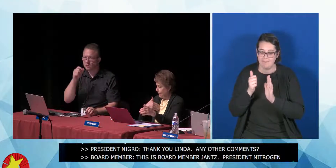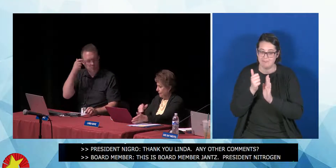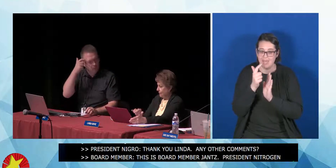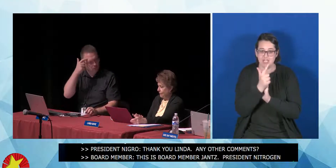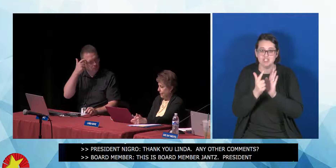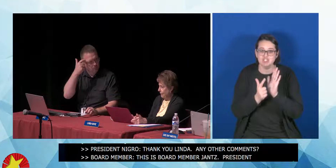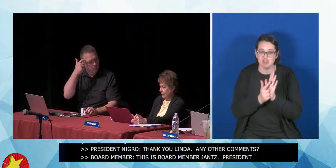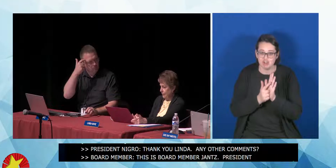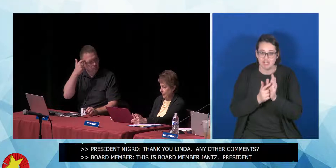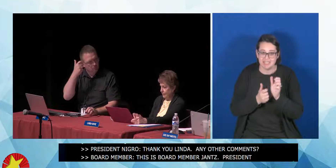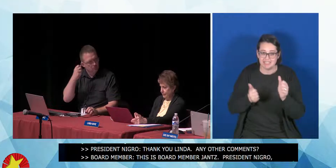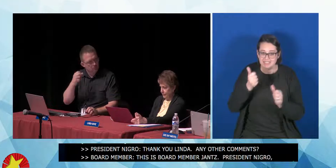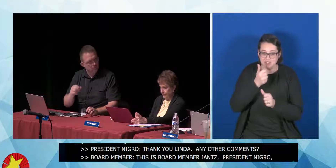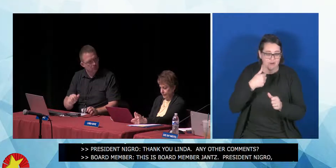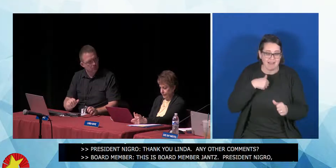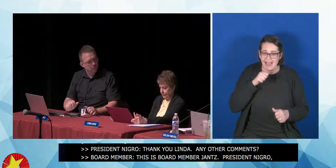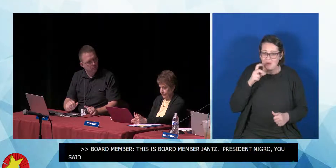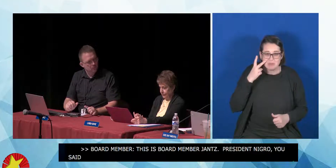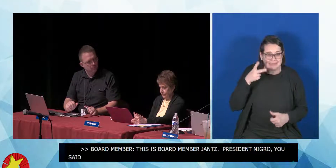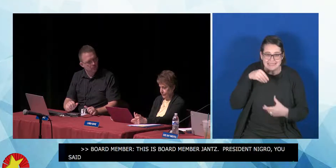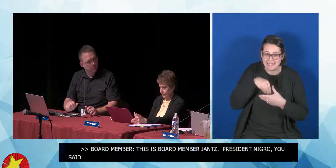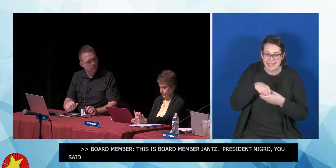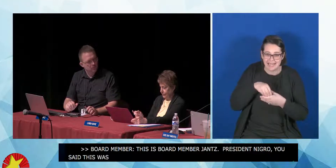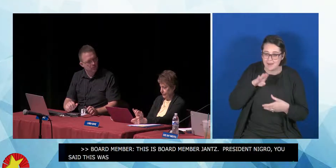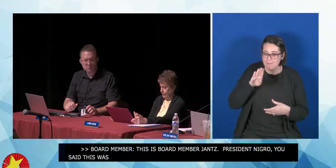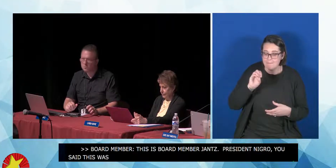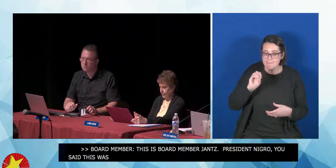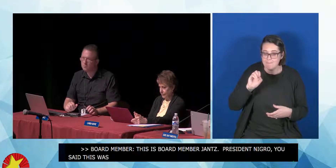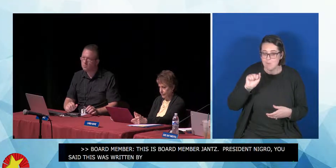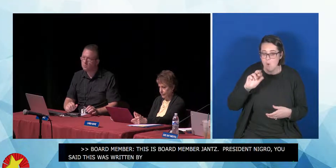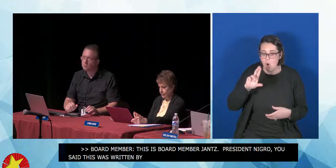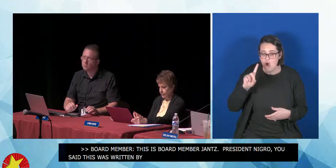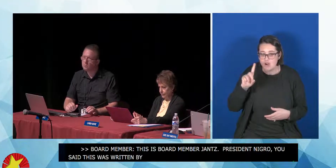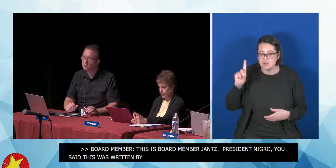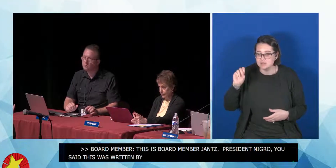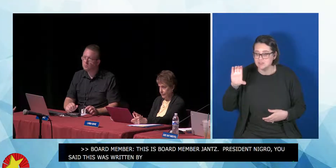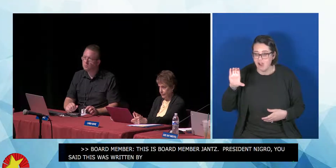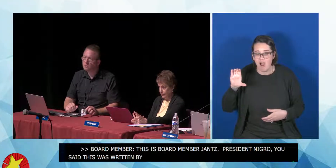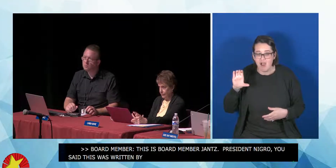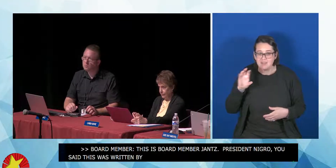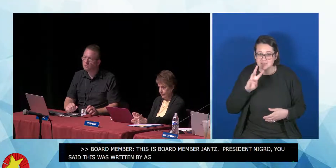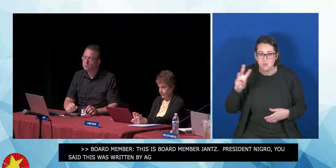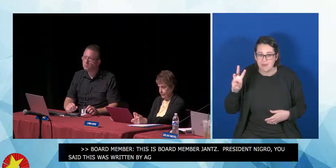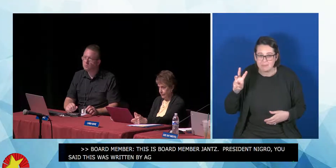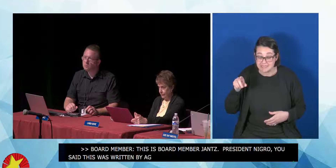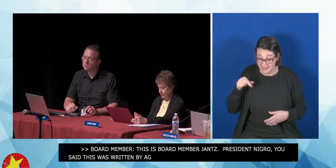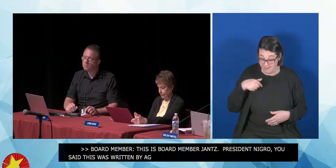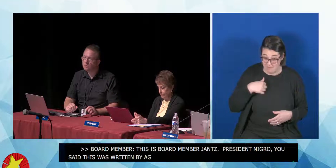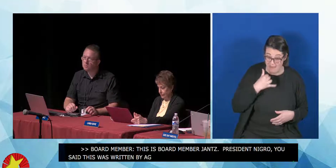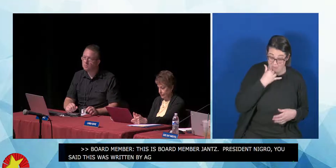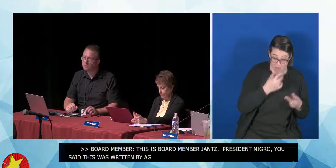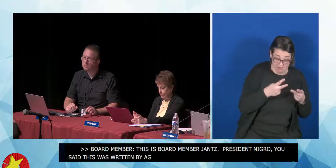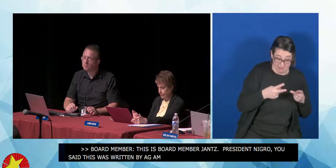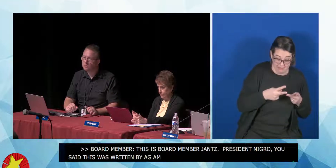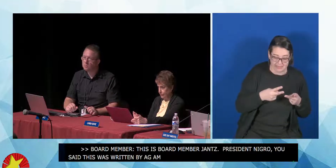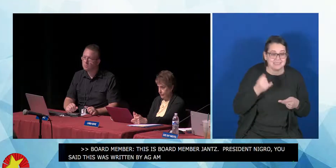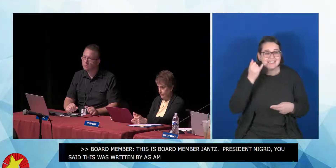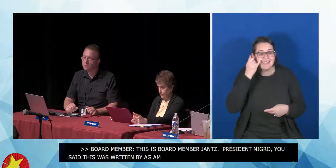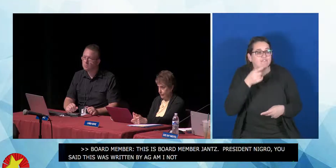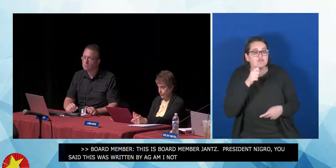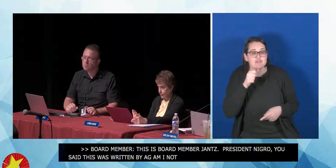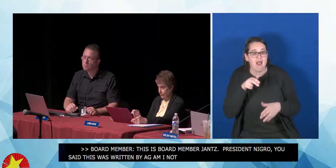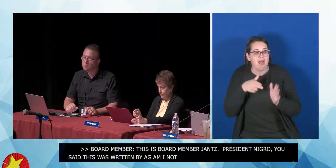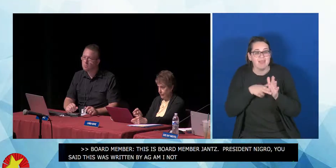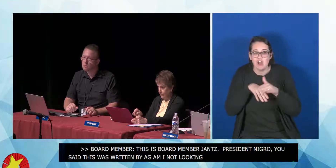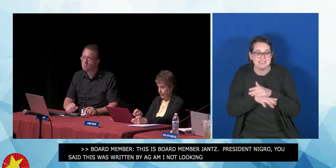Am I looking in the wrong spot? It should be under executive content. I see it in mine right now. If you're logged in, if you're not logged in, you won't be able to see